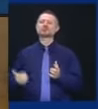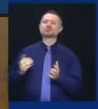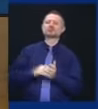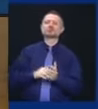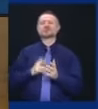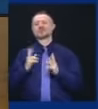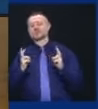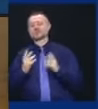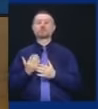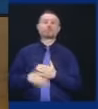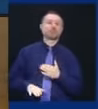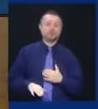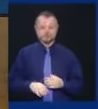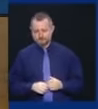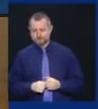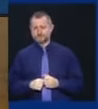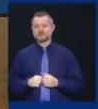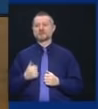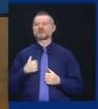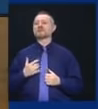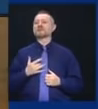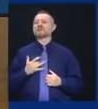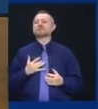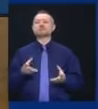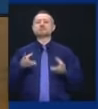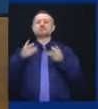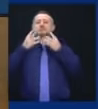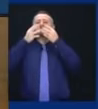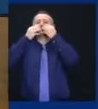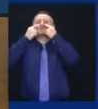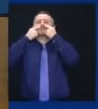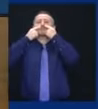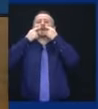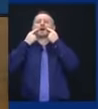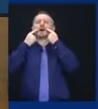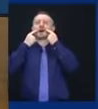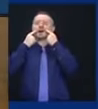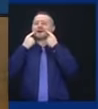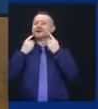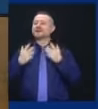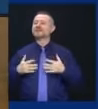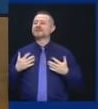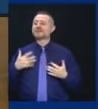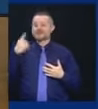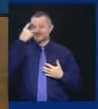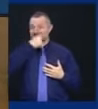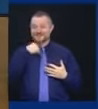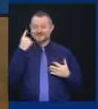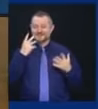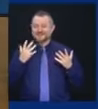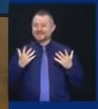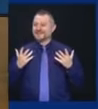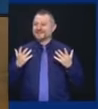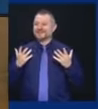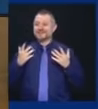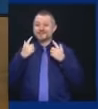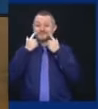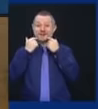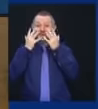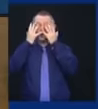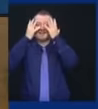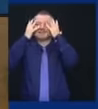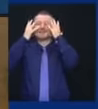it in the air. You can see it on my face. This is not high blood pressure. This